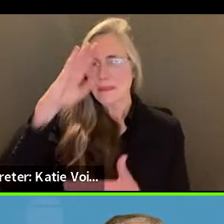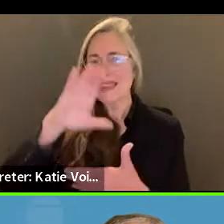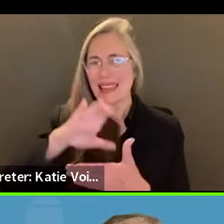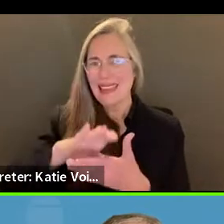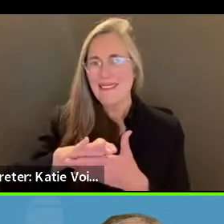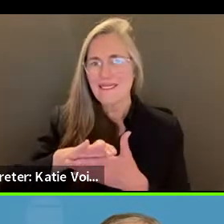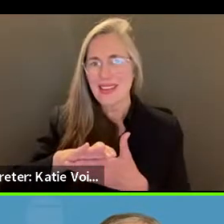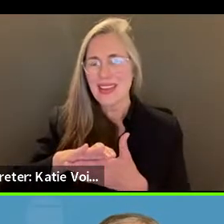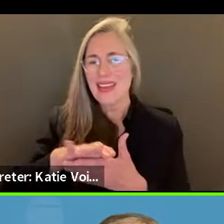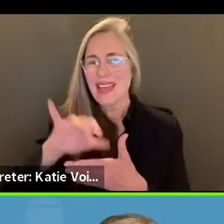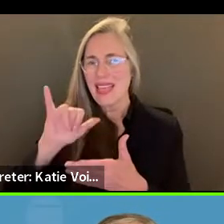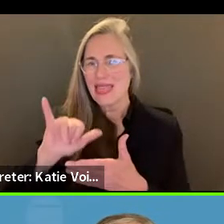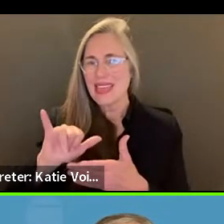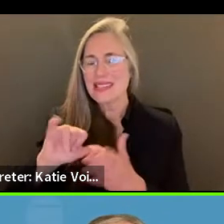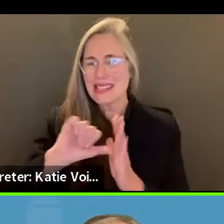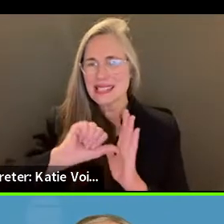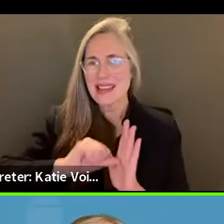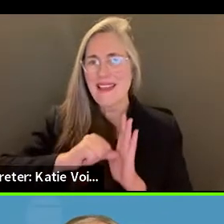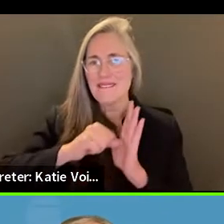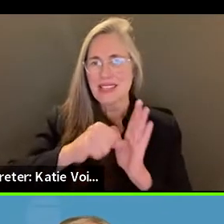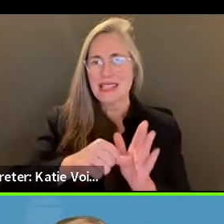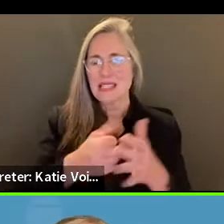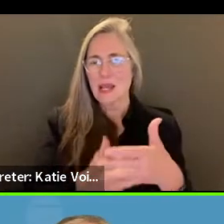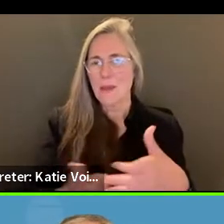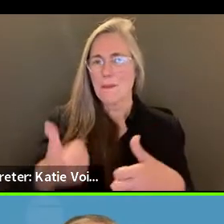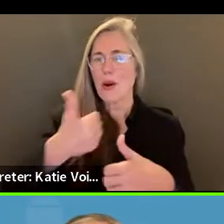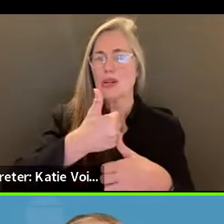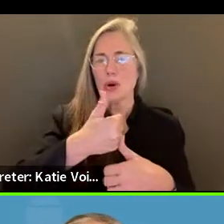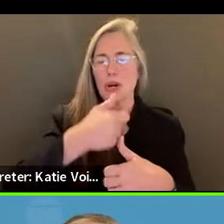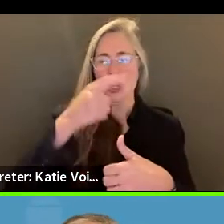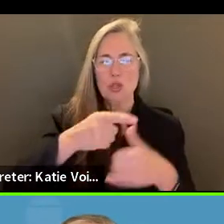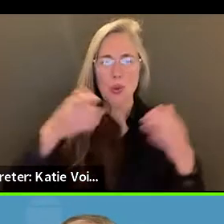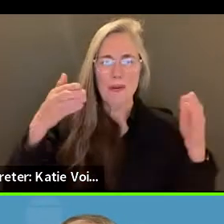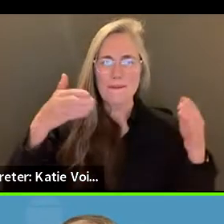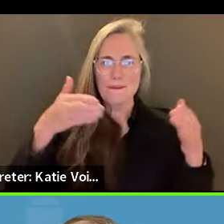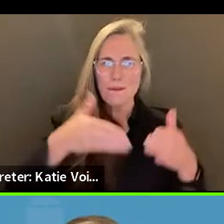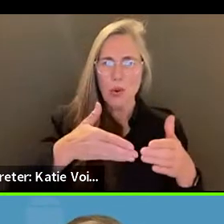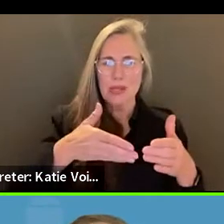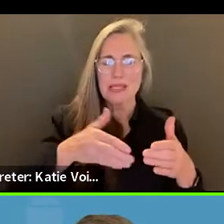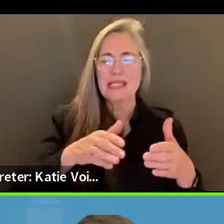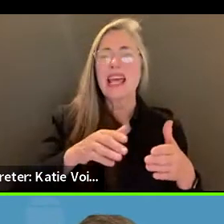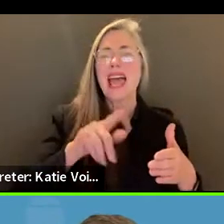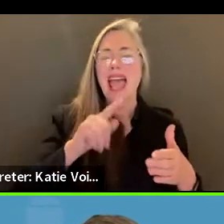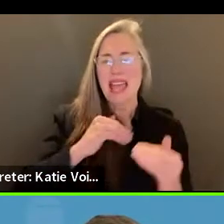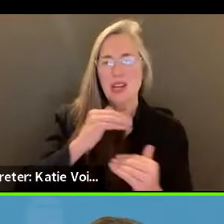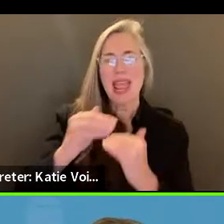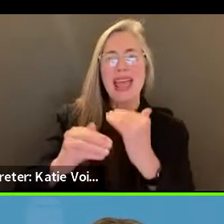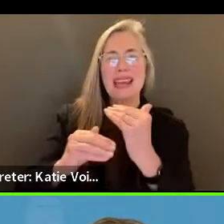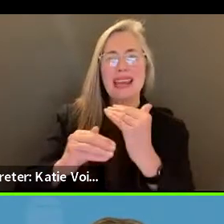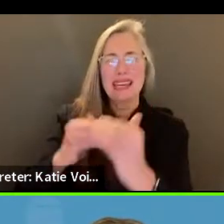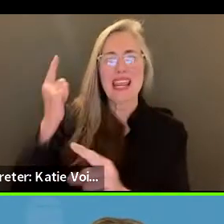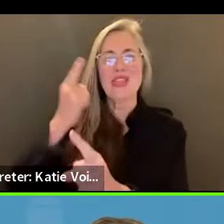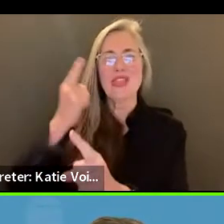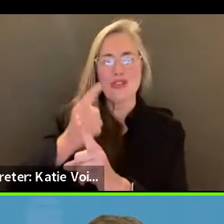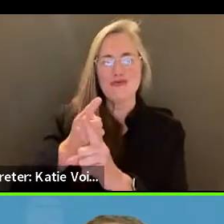is a point of emphasis, a priority, an area of focus, and heading in the right direction. I'll stop there.